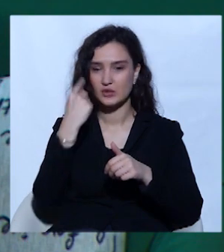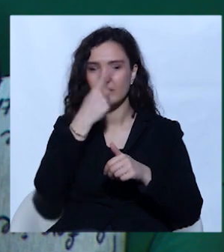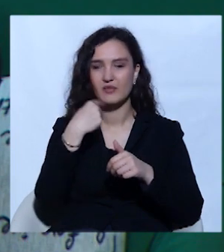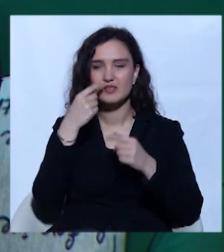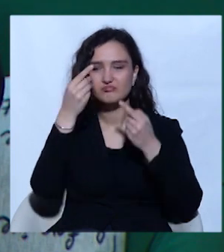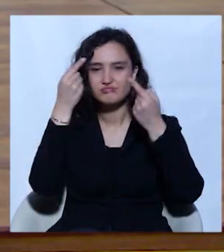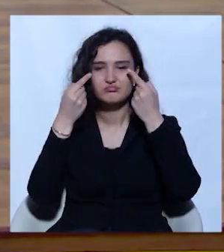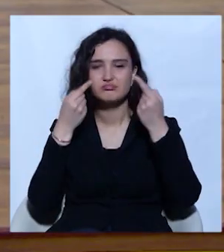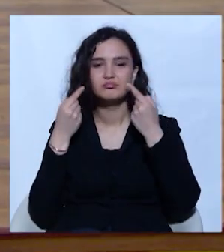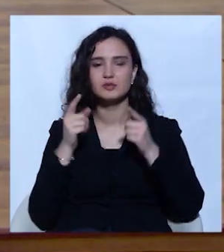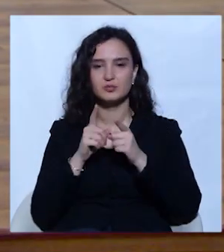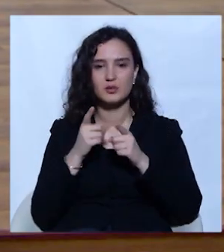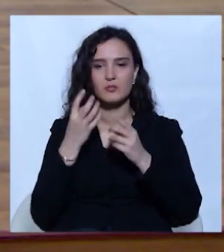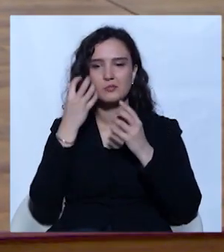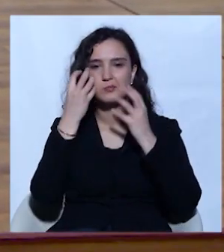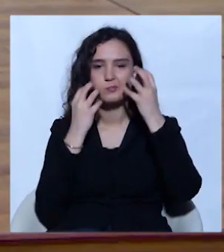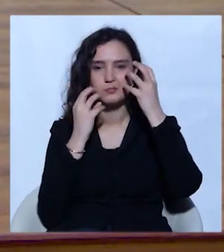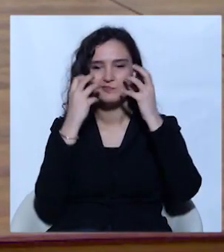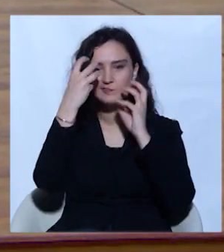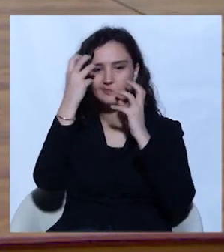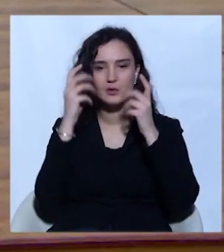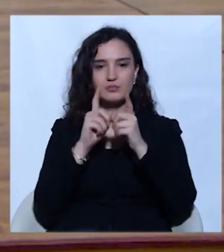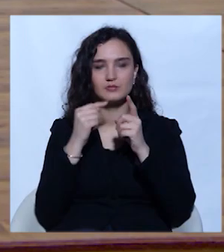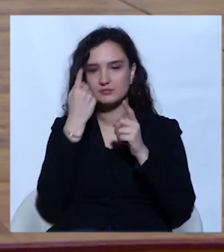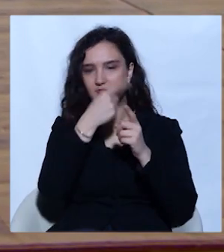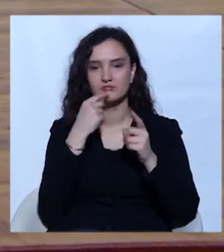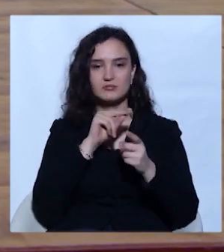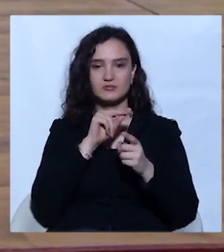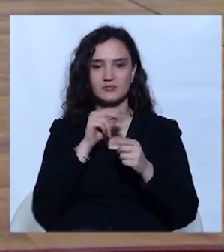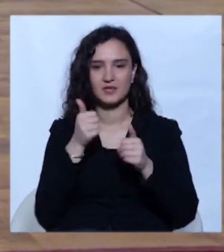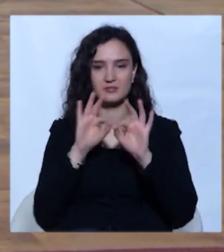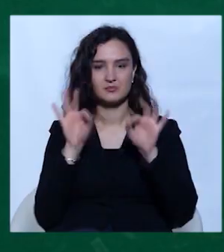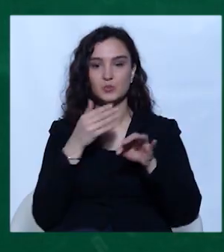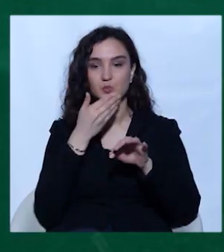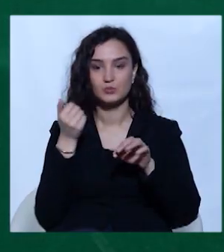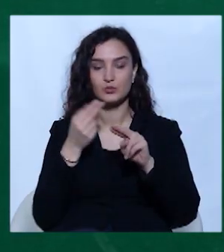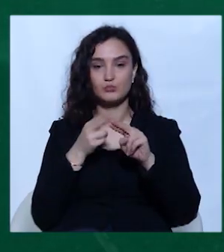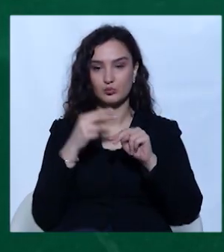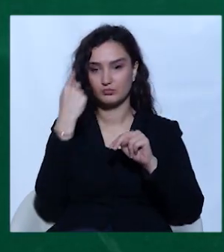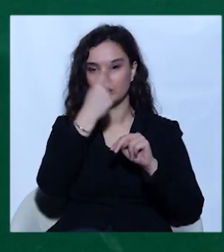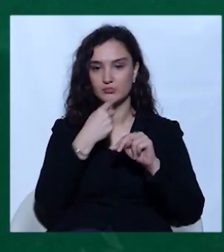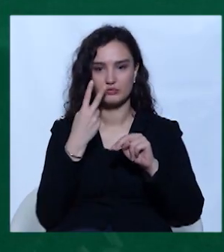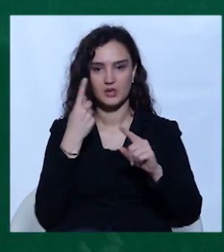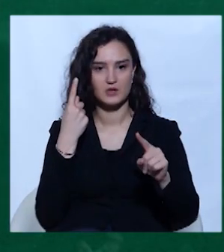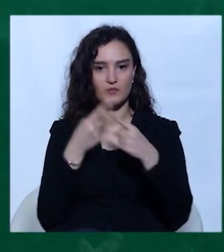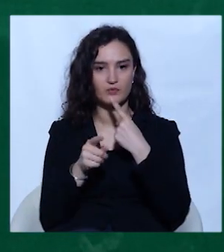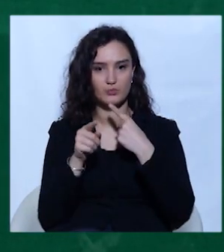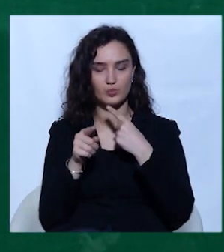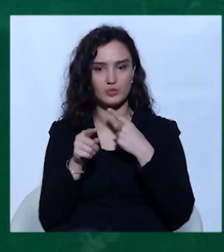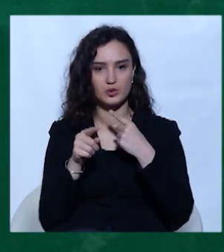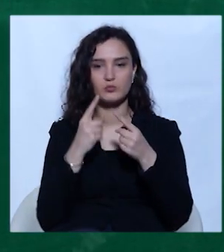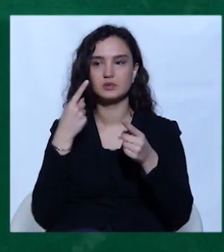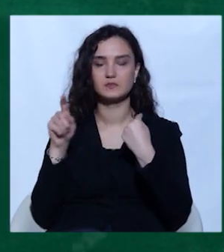So your muscles don't grow properly and your skin doesn't grow properly. So it makes your face look quite different to